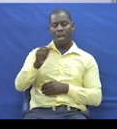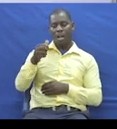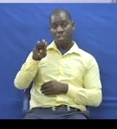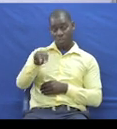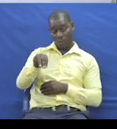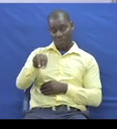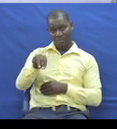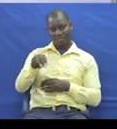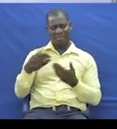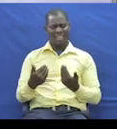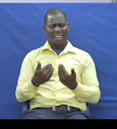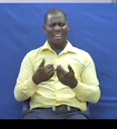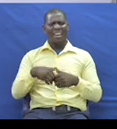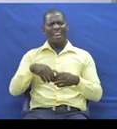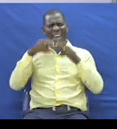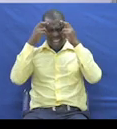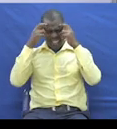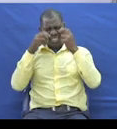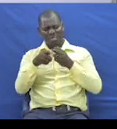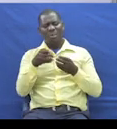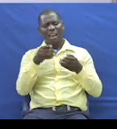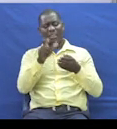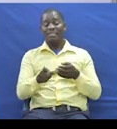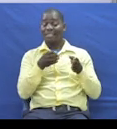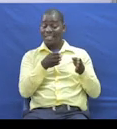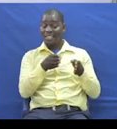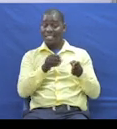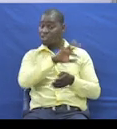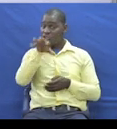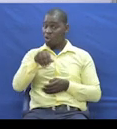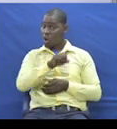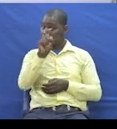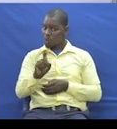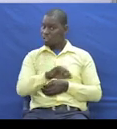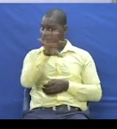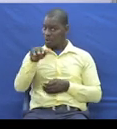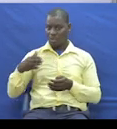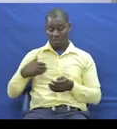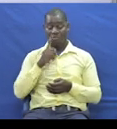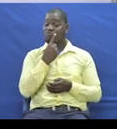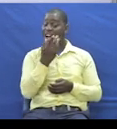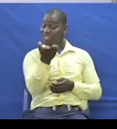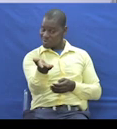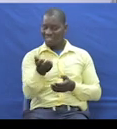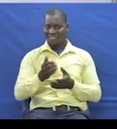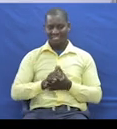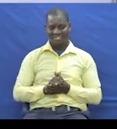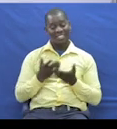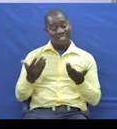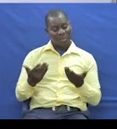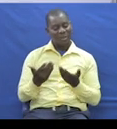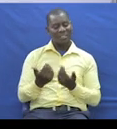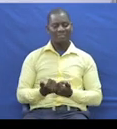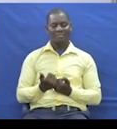I think as a scientist you have already asked that kind of a question. Now have we got the answer? Now please,